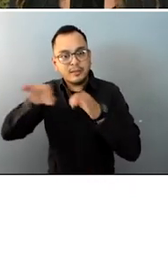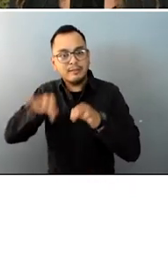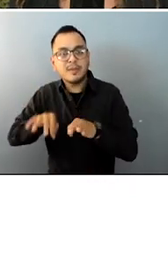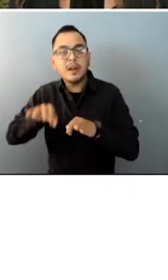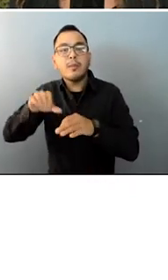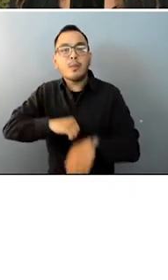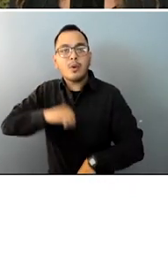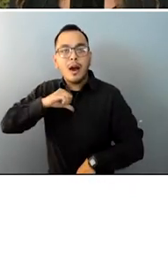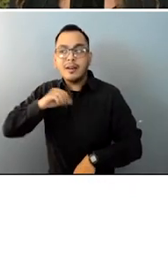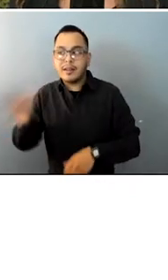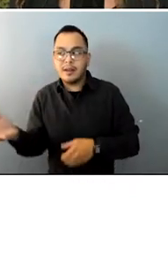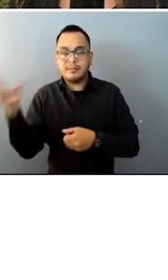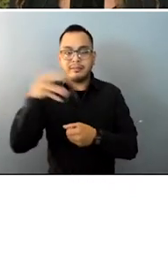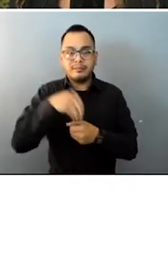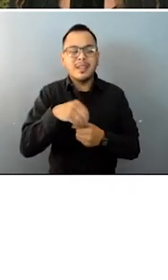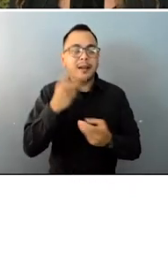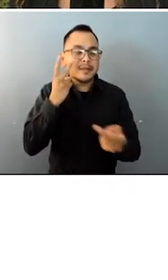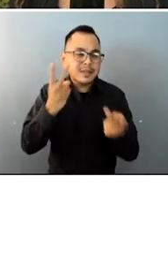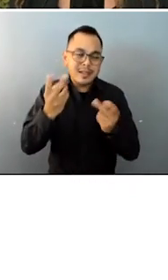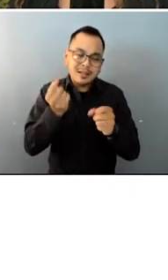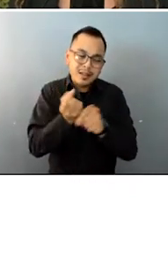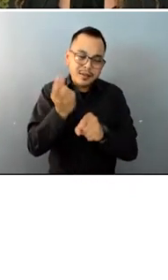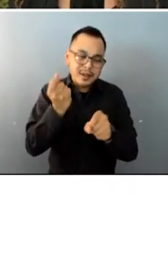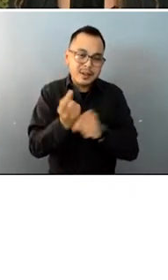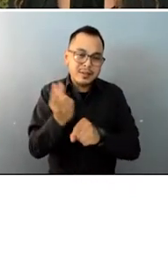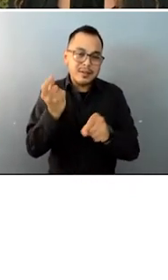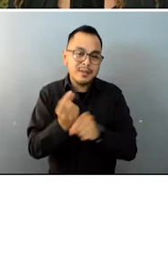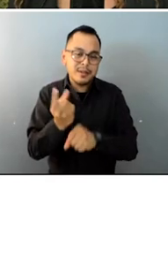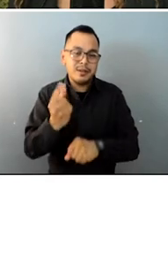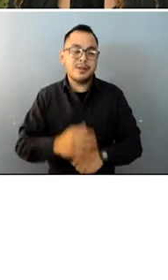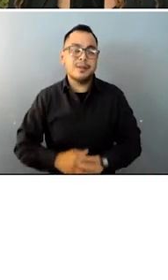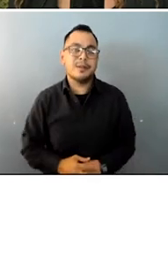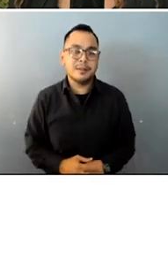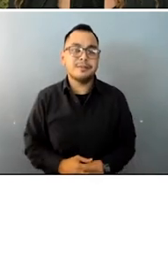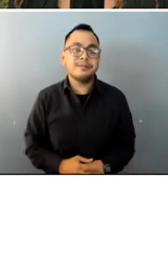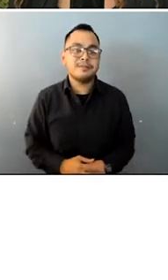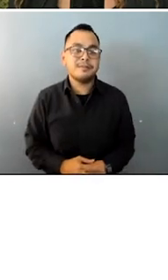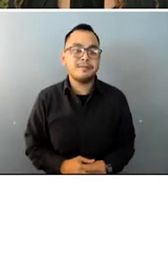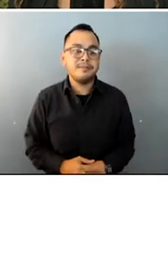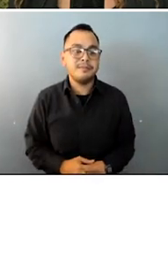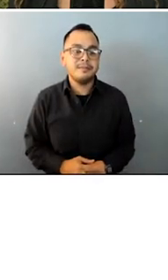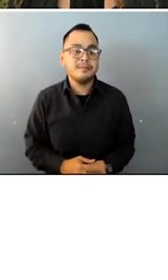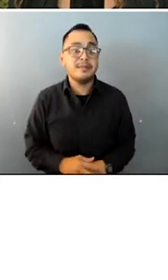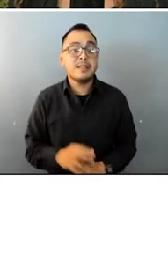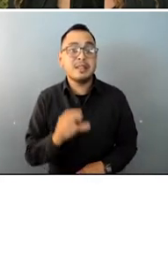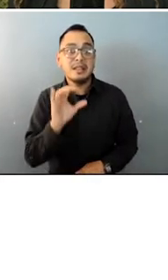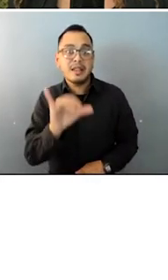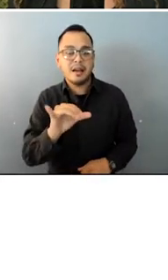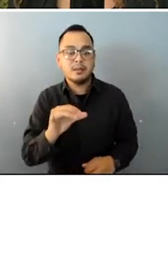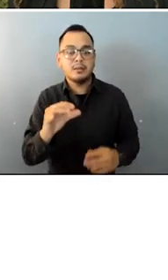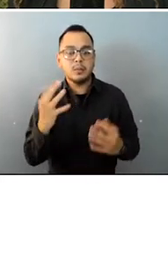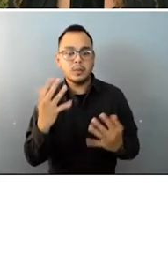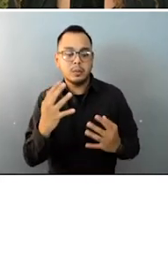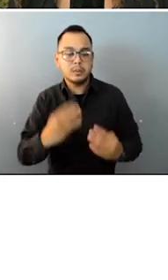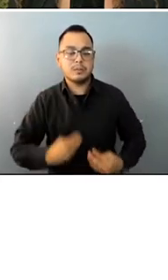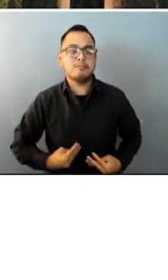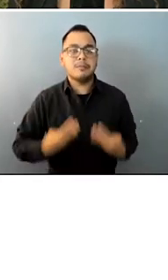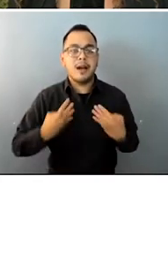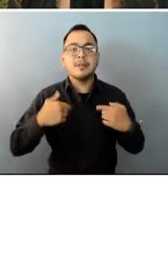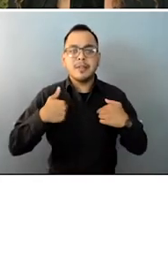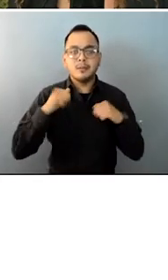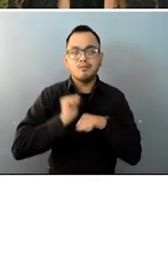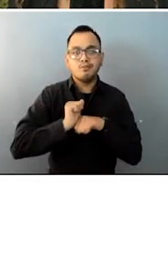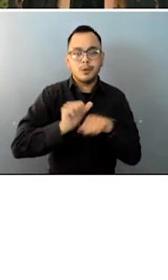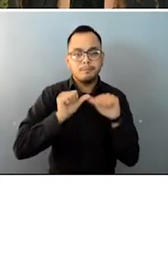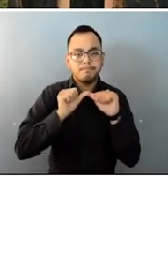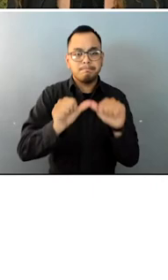is. And I've witnessed this year after year after year after year after year. And it inspires me to continue to do the